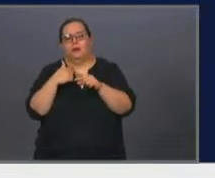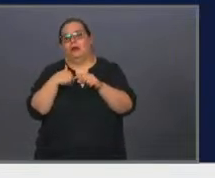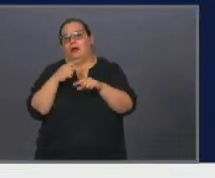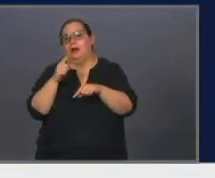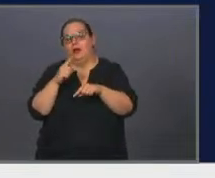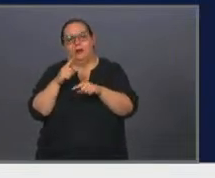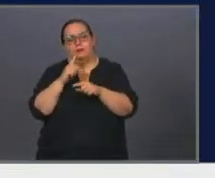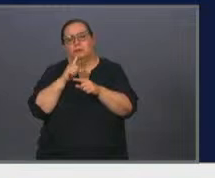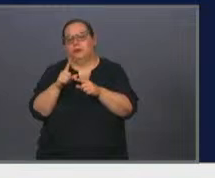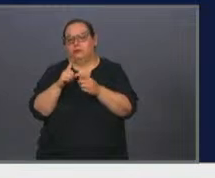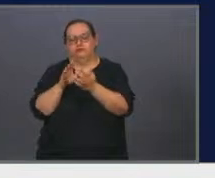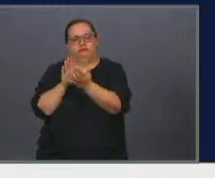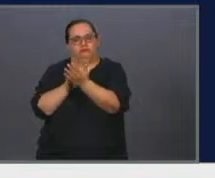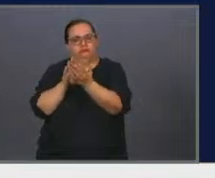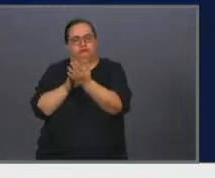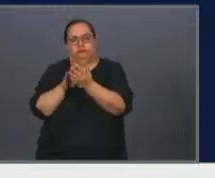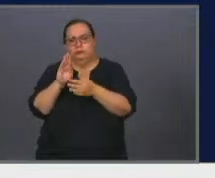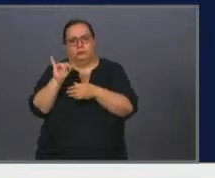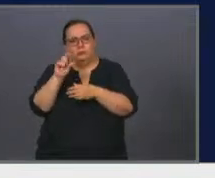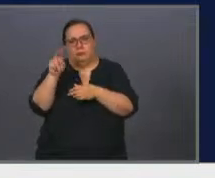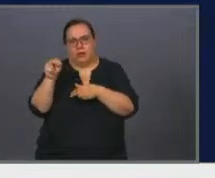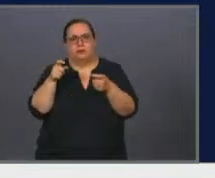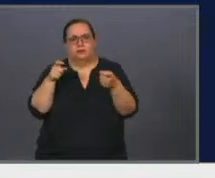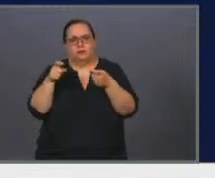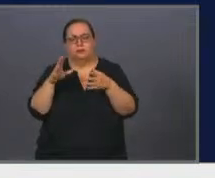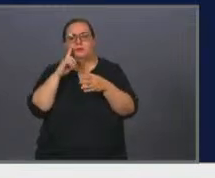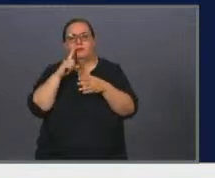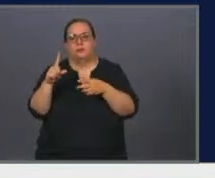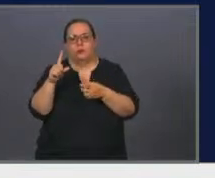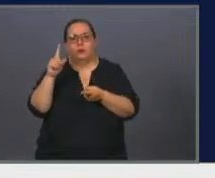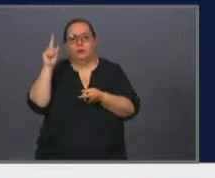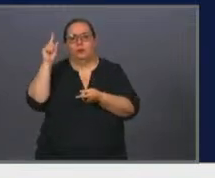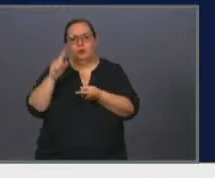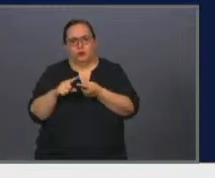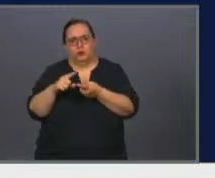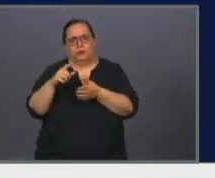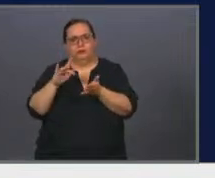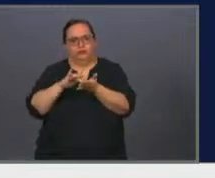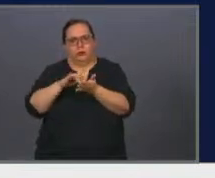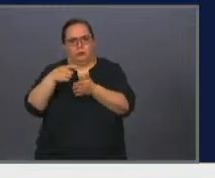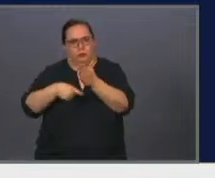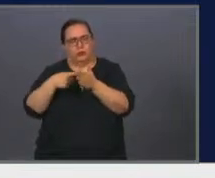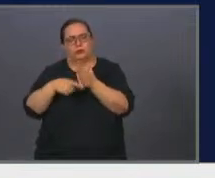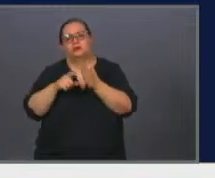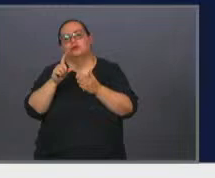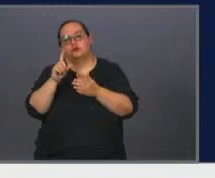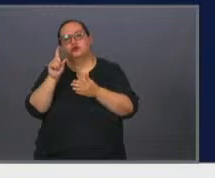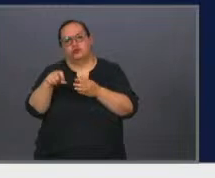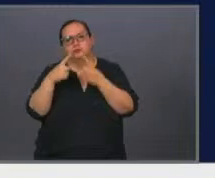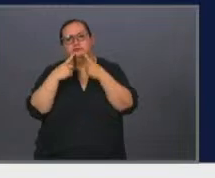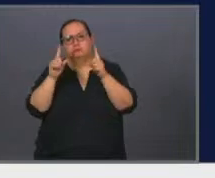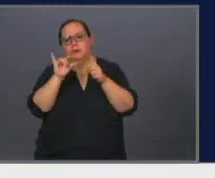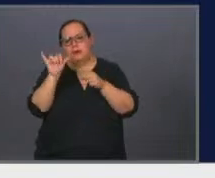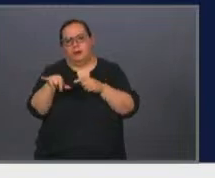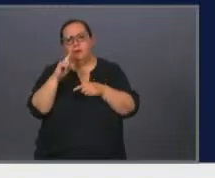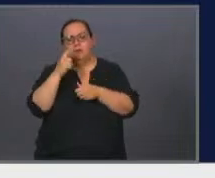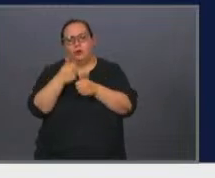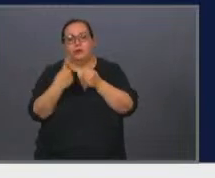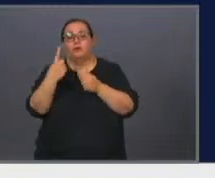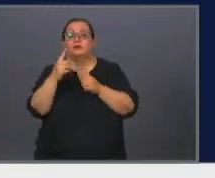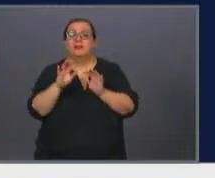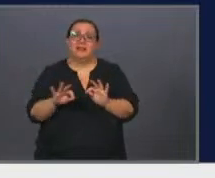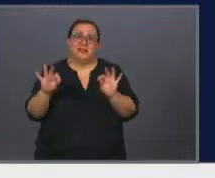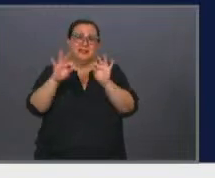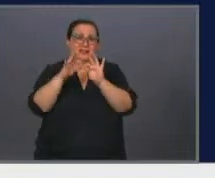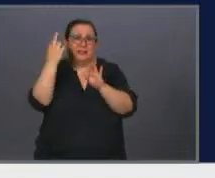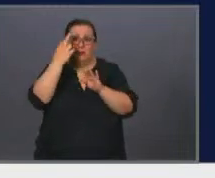for reducing drug prices, and I think it should be that way for everyone. A key reason our drug prices are so